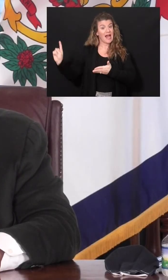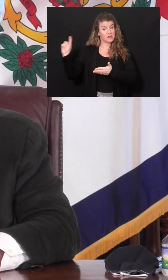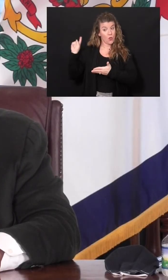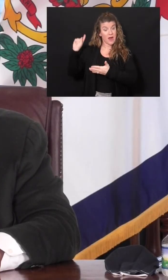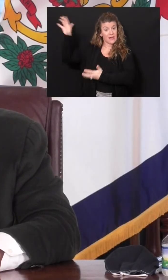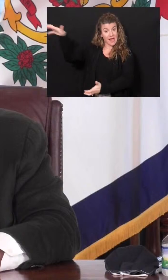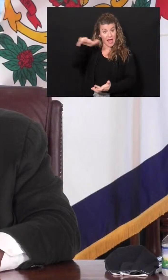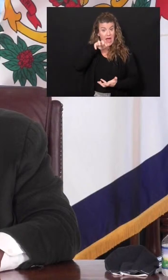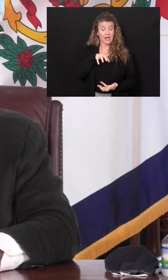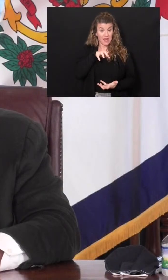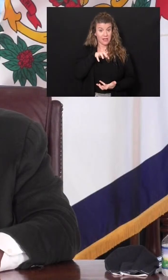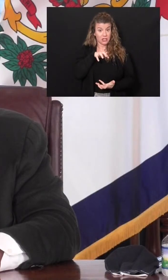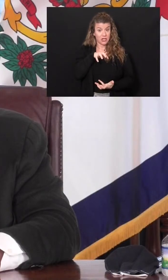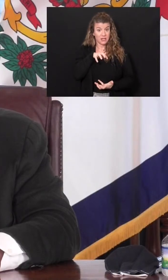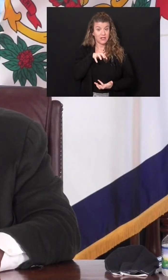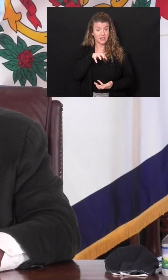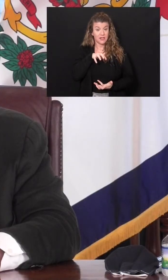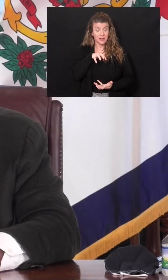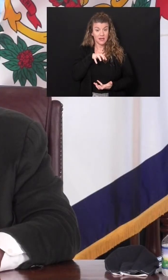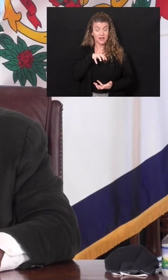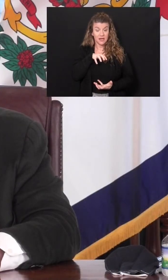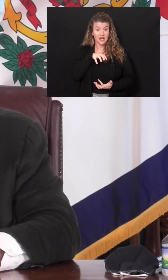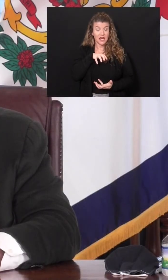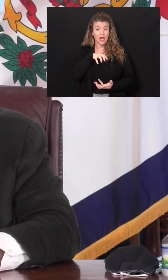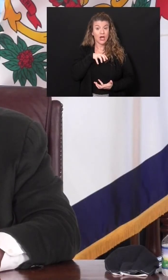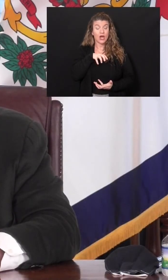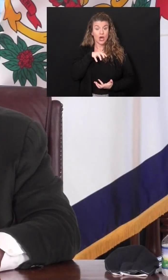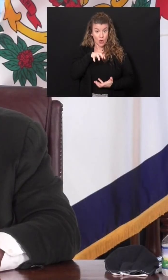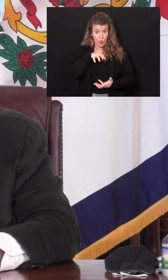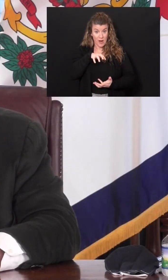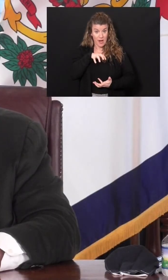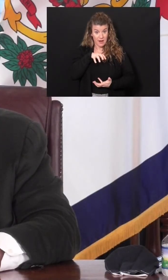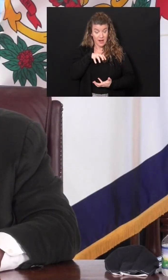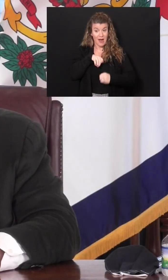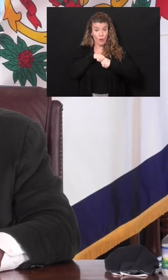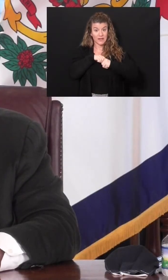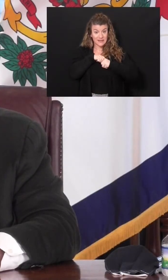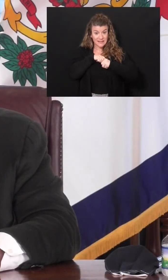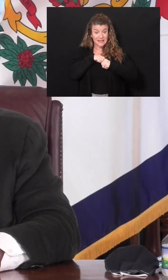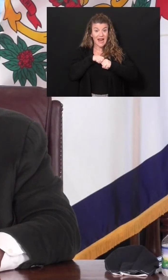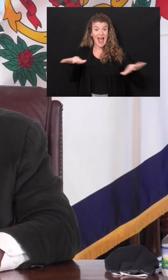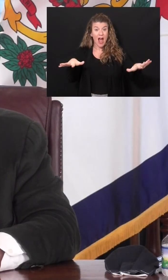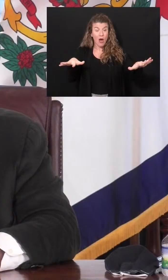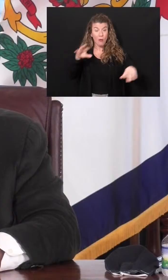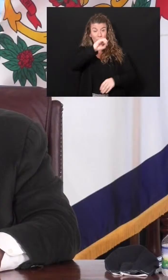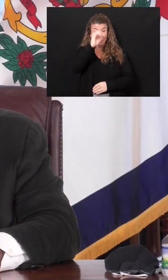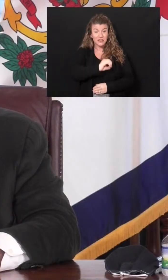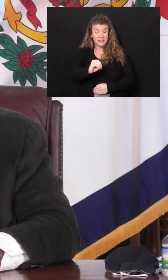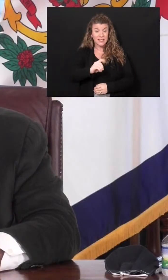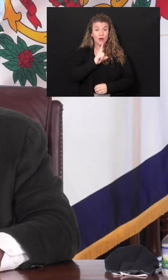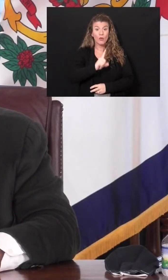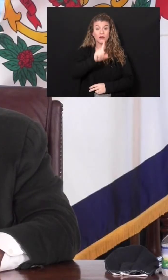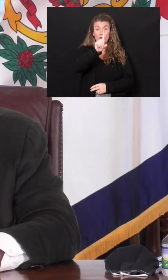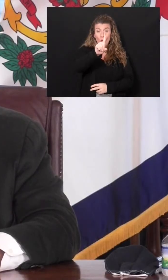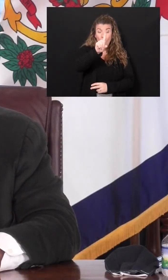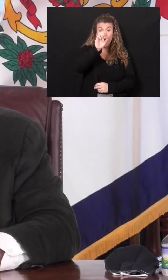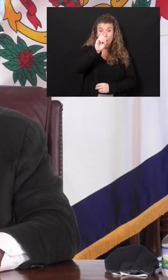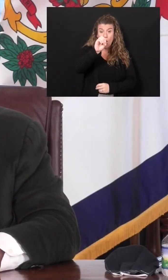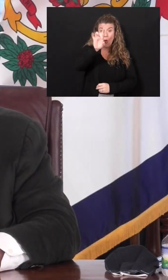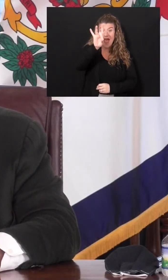week's allocation, our administrative rate was at